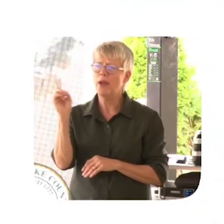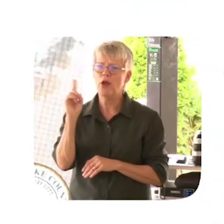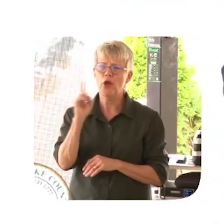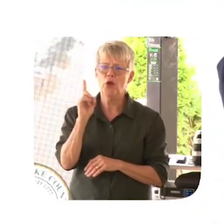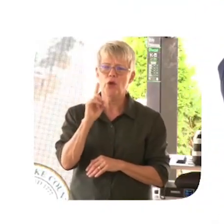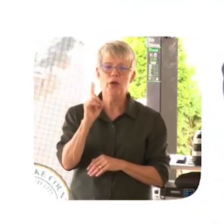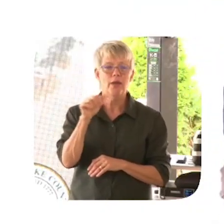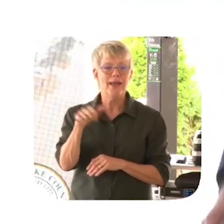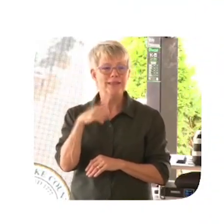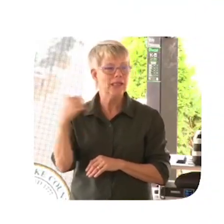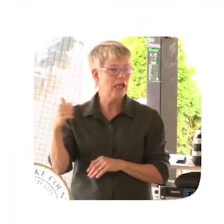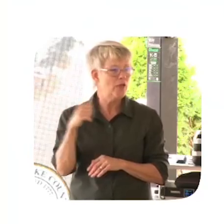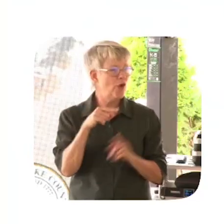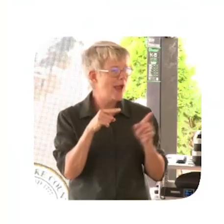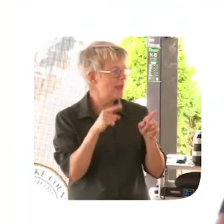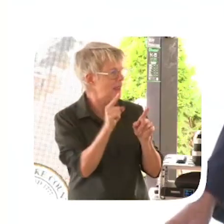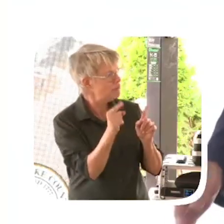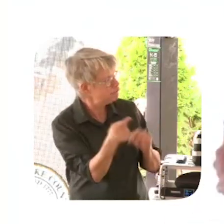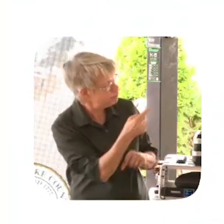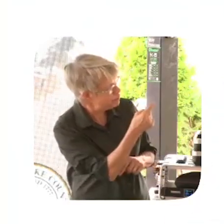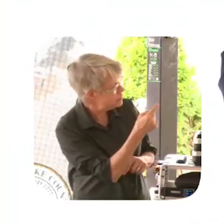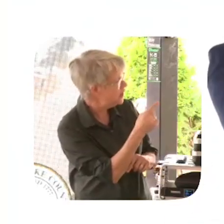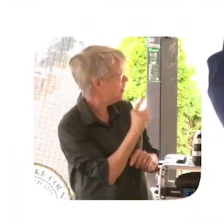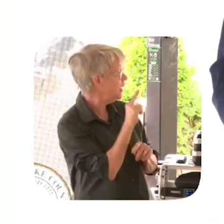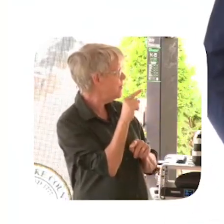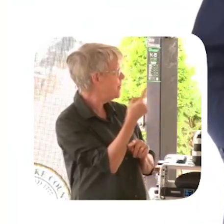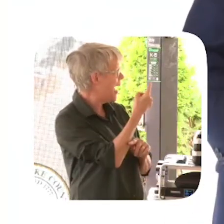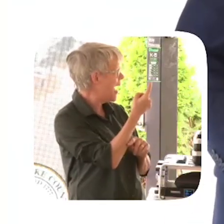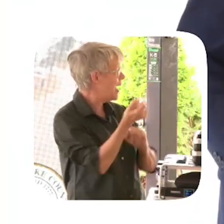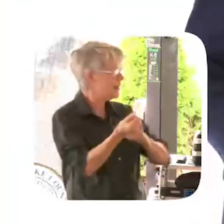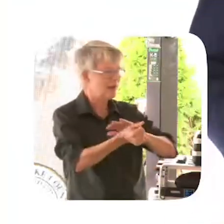hat that Chris wears. Is he behind me? He's hiding.